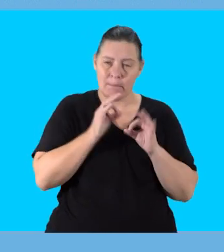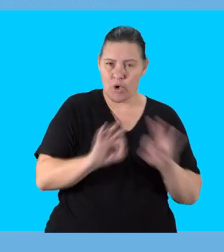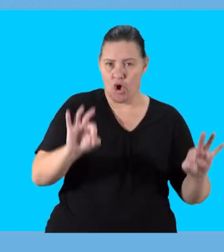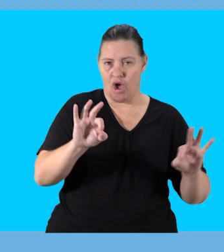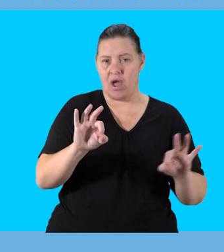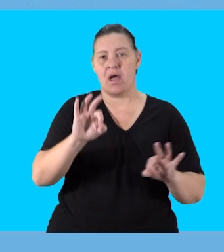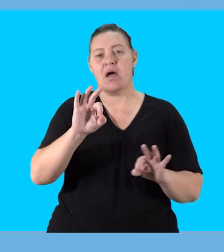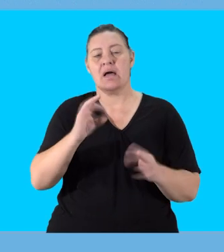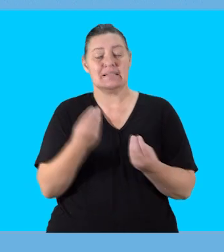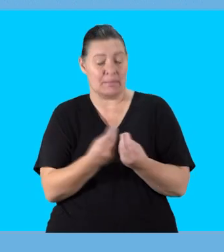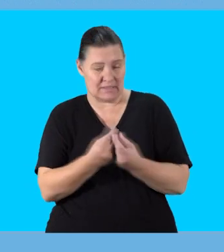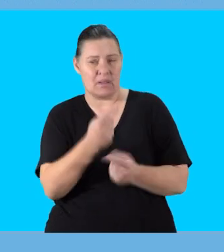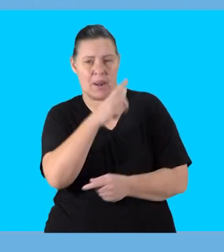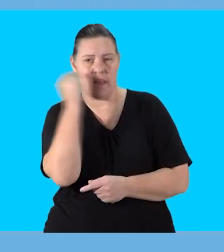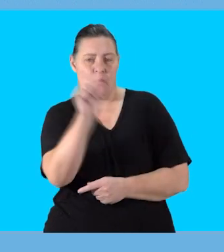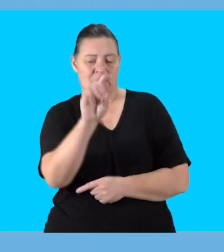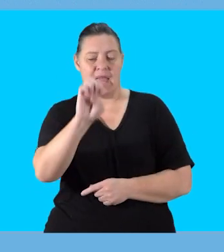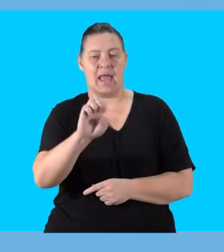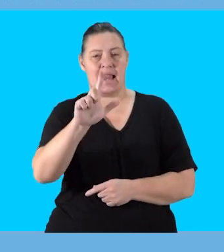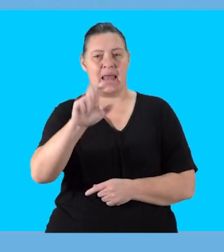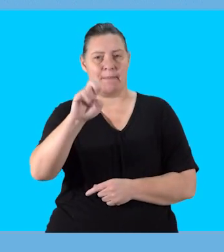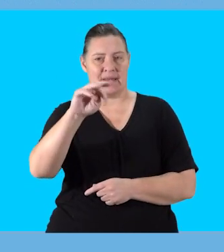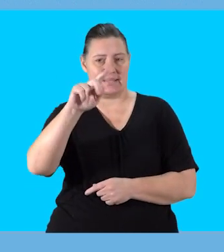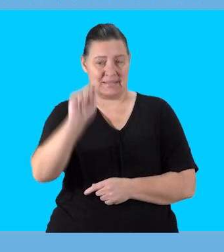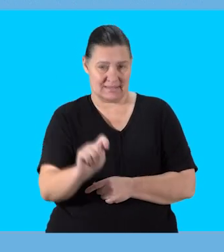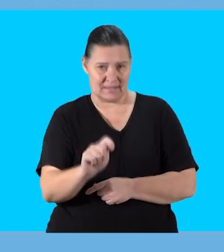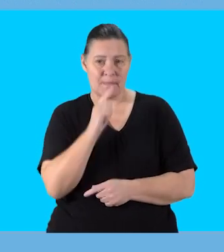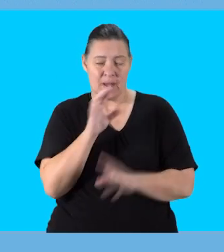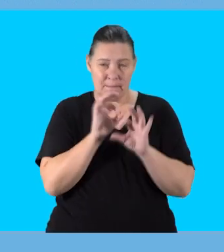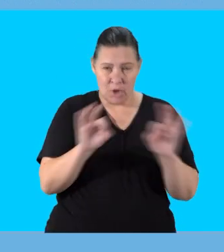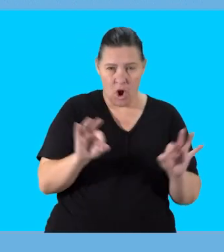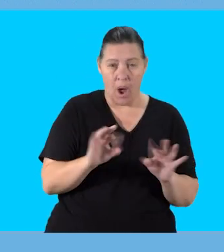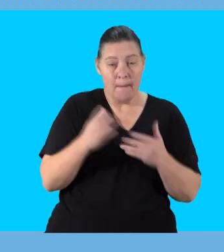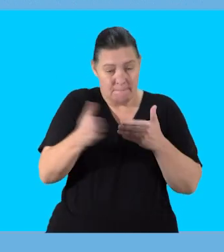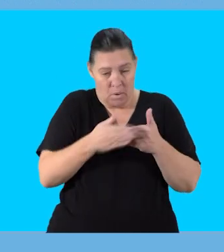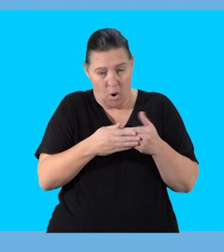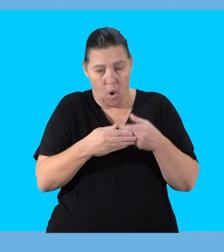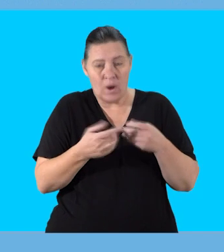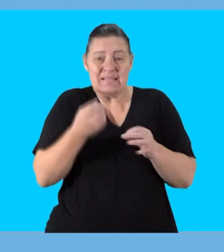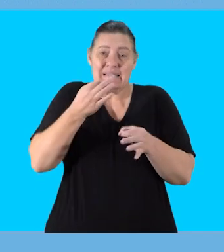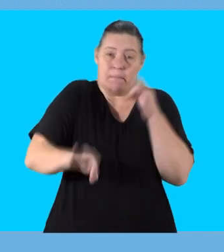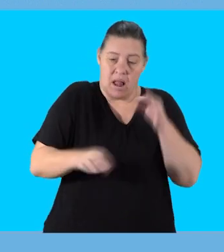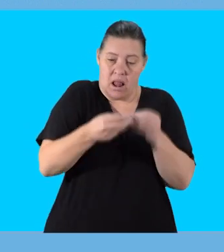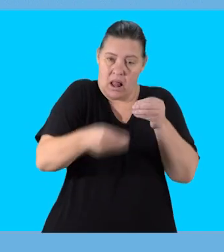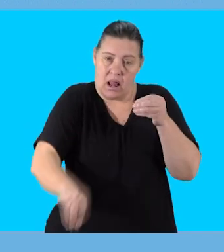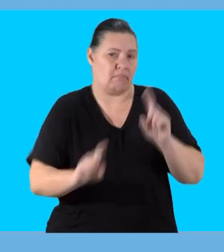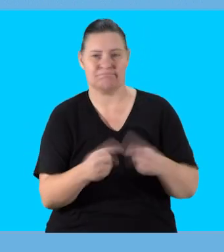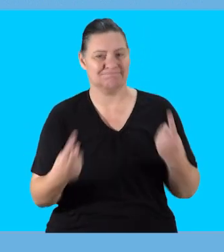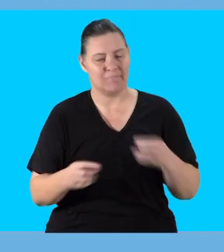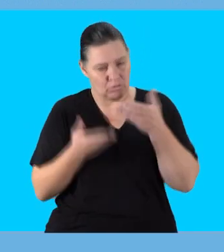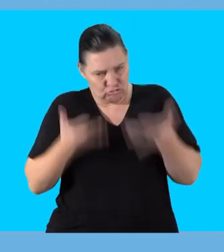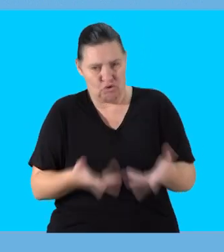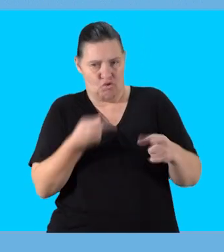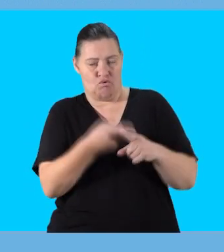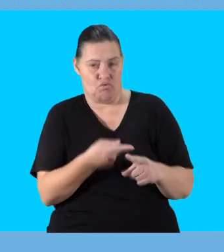substances which are called elements. Secondly, that an element is a pure substance that cannot be broken down into simpler